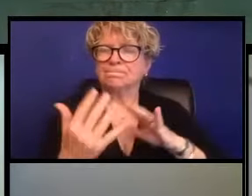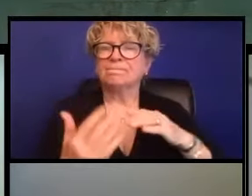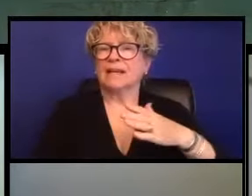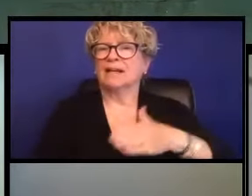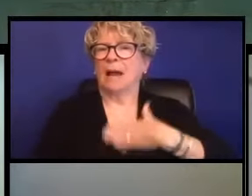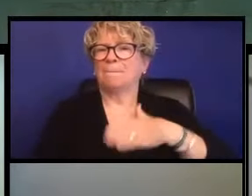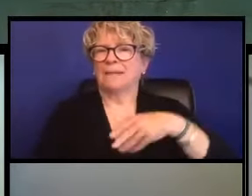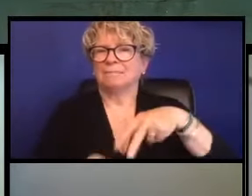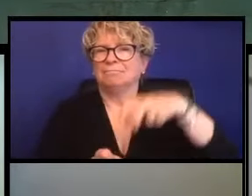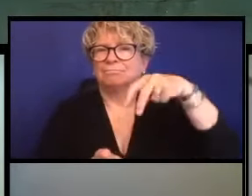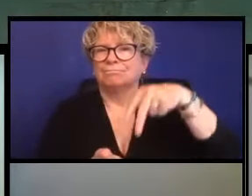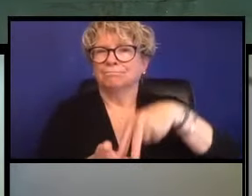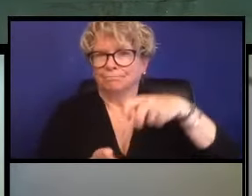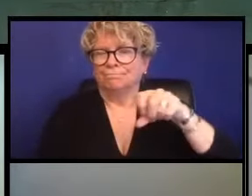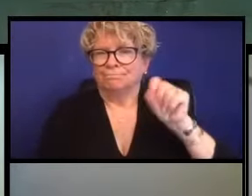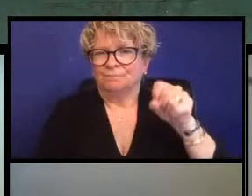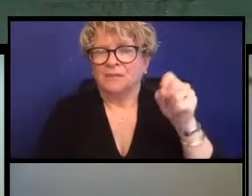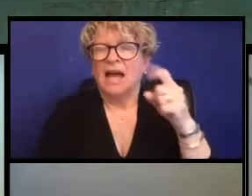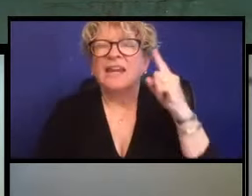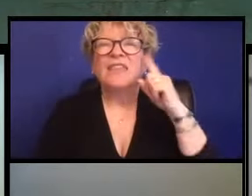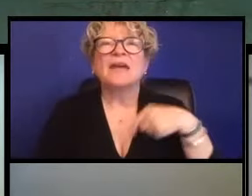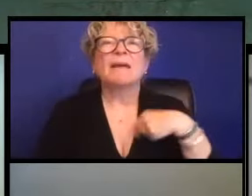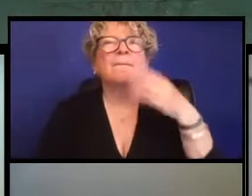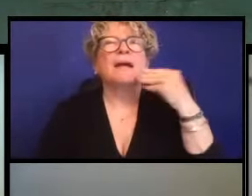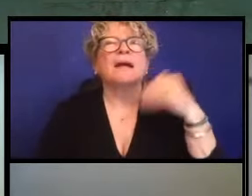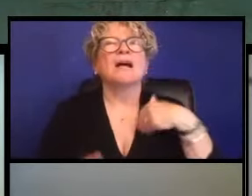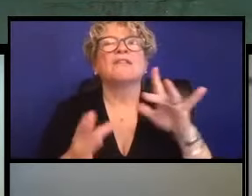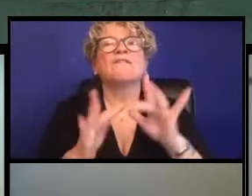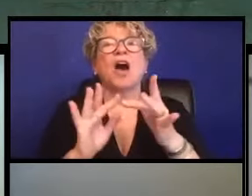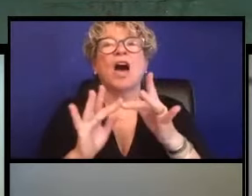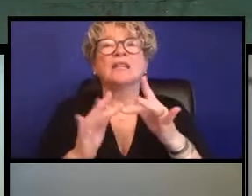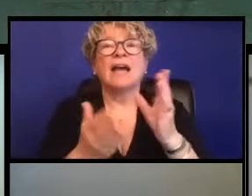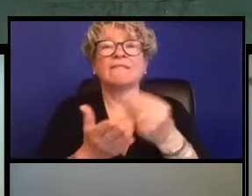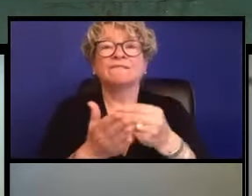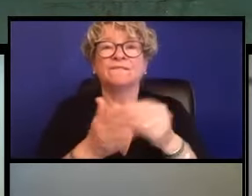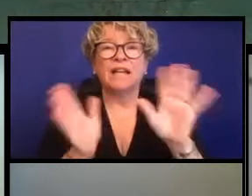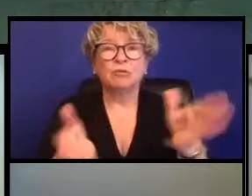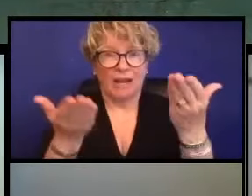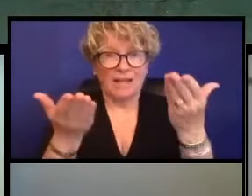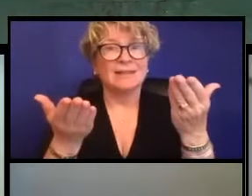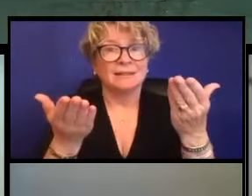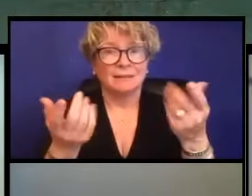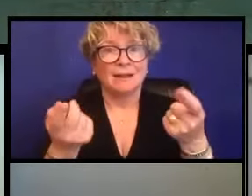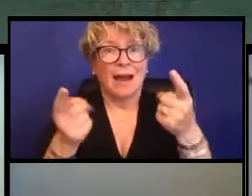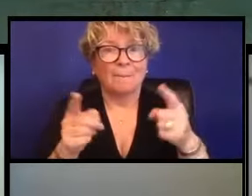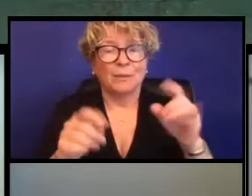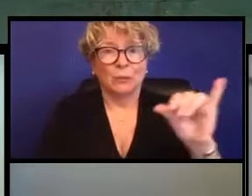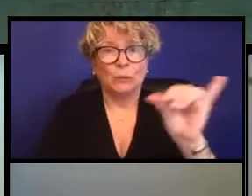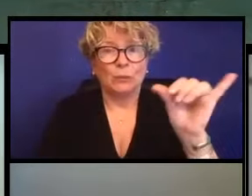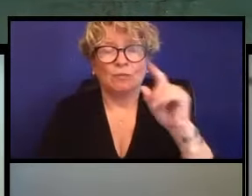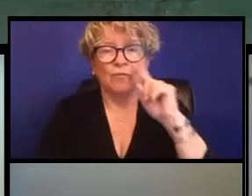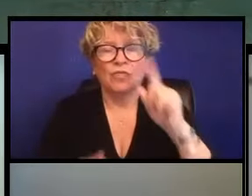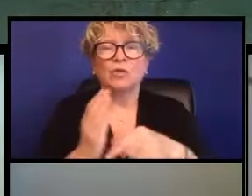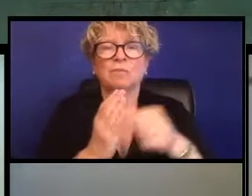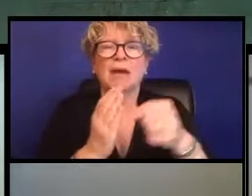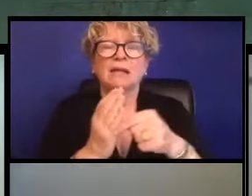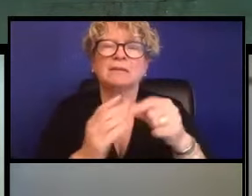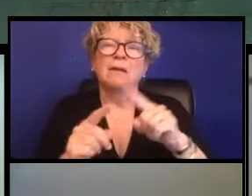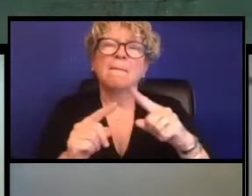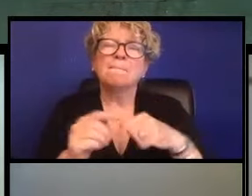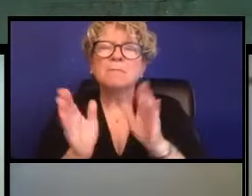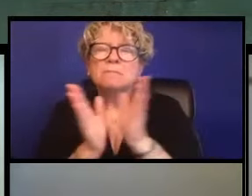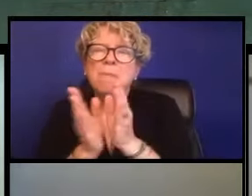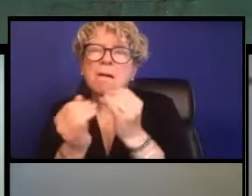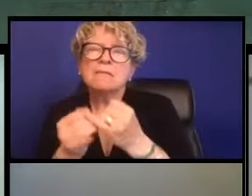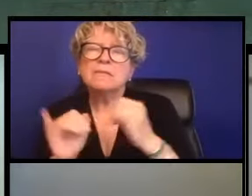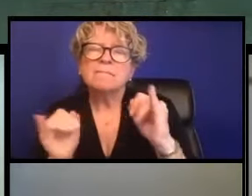have to do with the rise of online fundraising opportunities for such magazines, but the fact that small independent